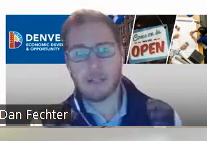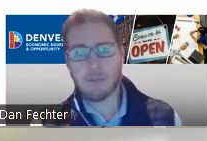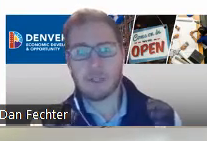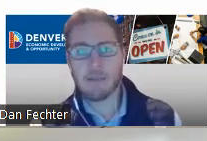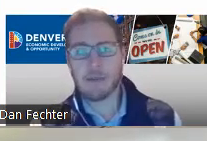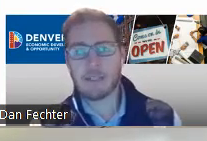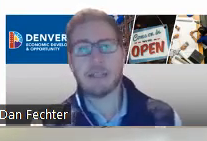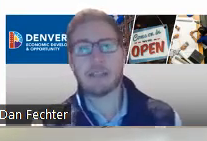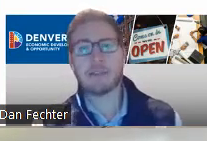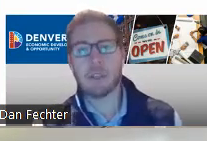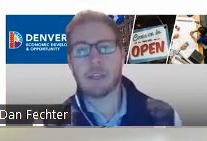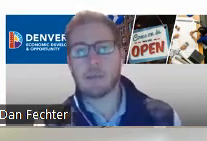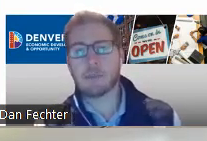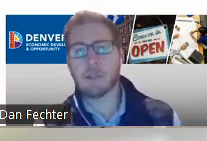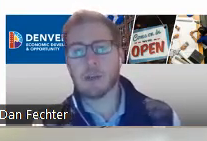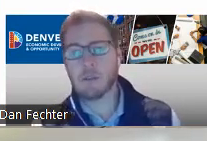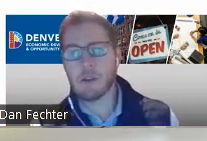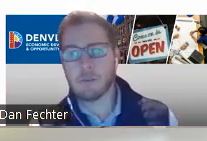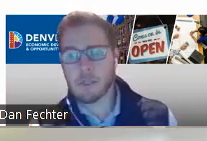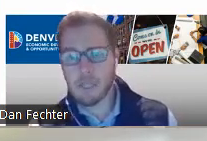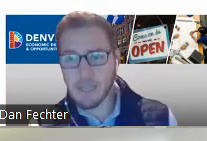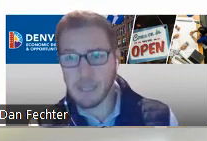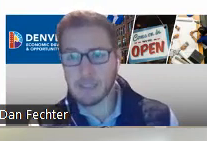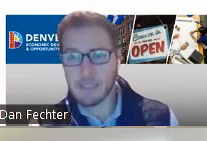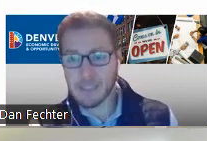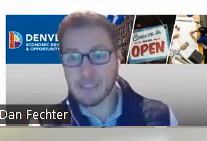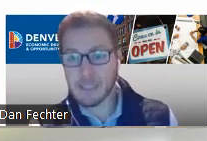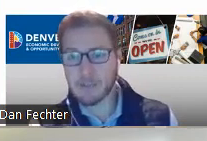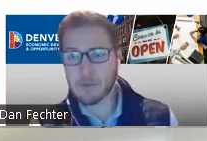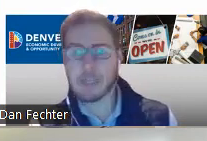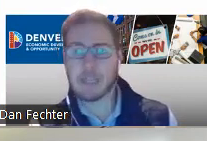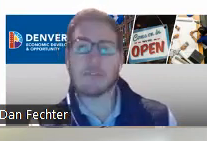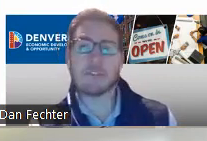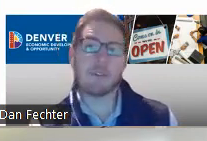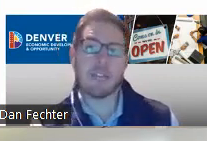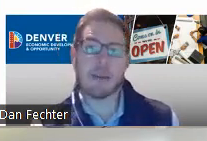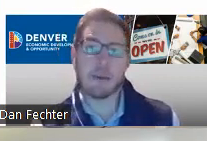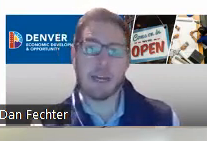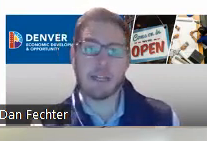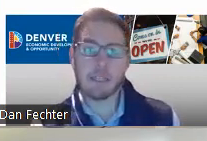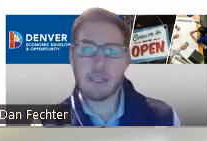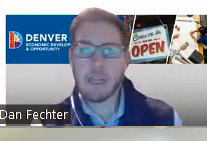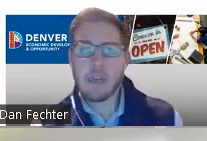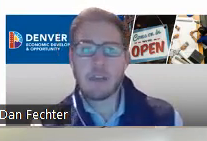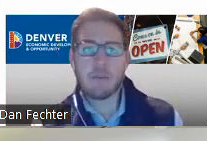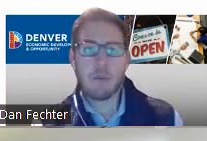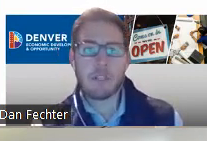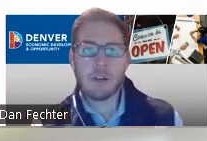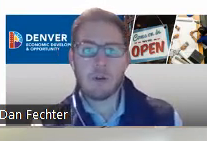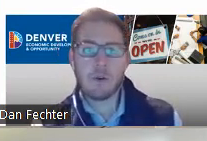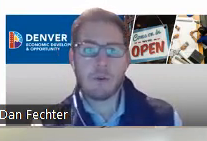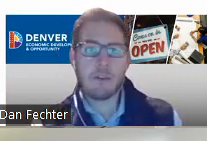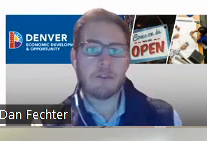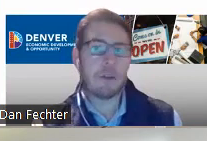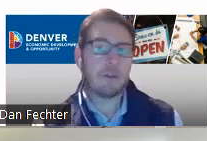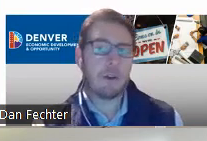garage, will accommodate tenants with incomes below 30% and 70% of Denver's AMI. The apartments are a